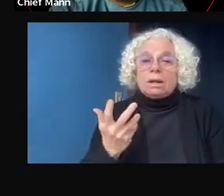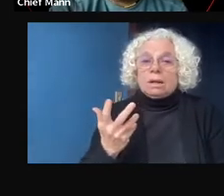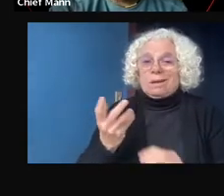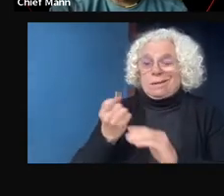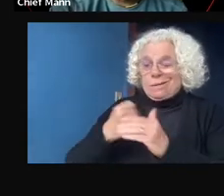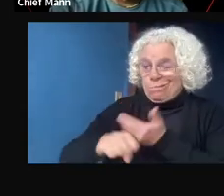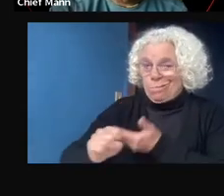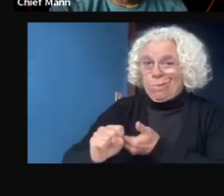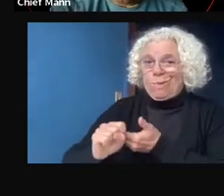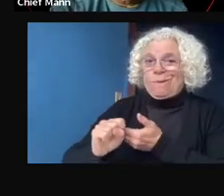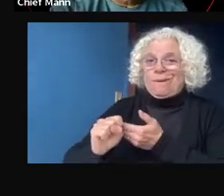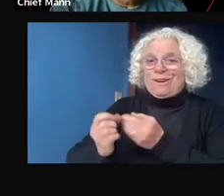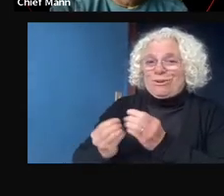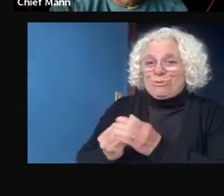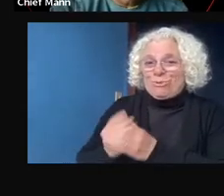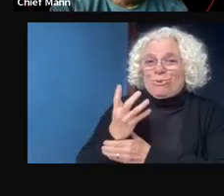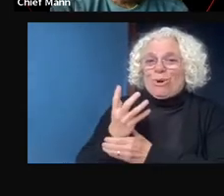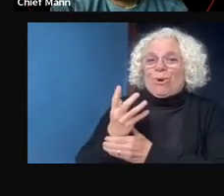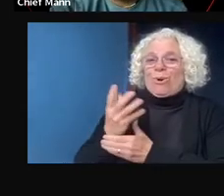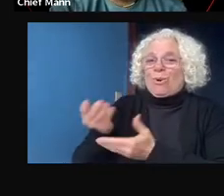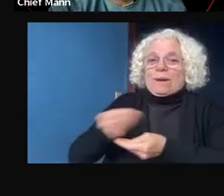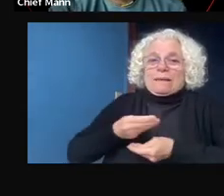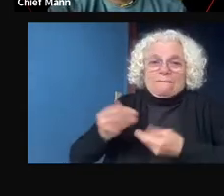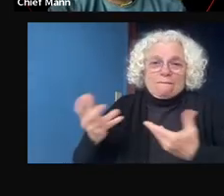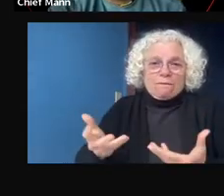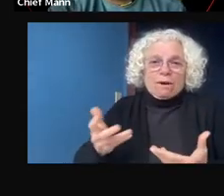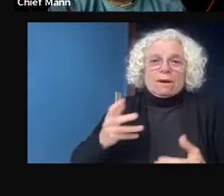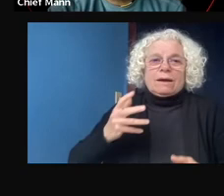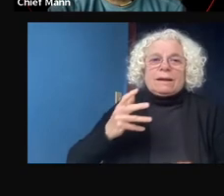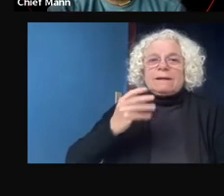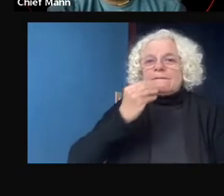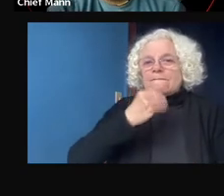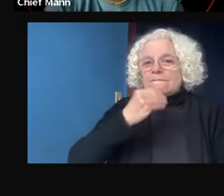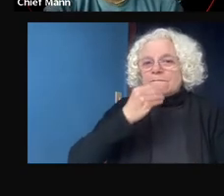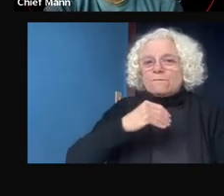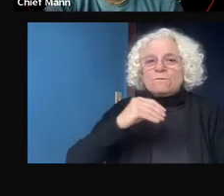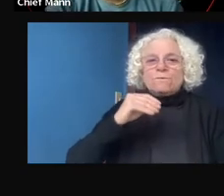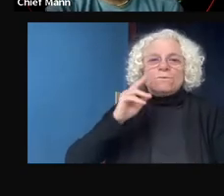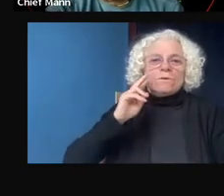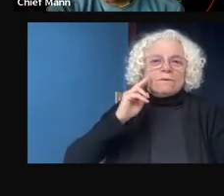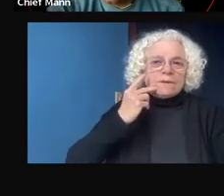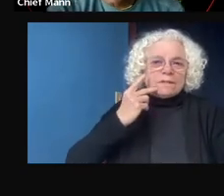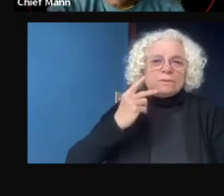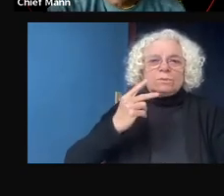fruit and vegetables and nuts and berries.